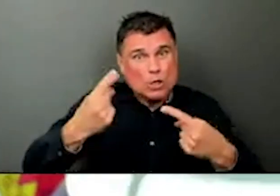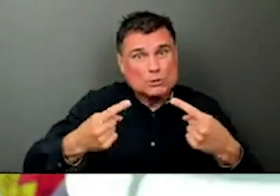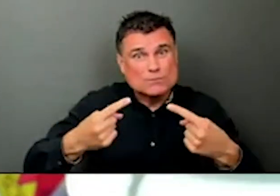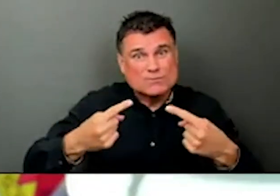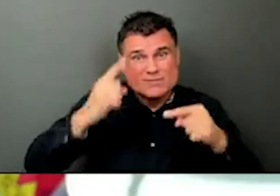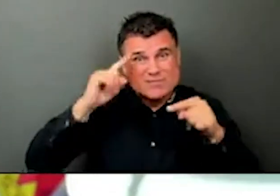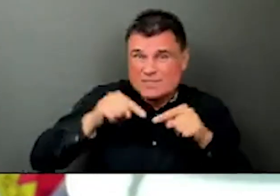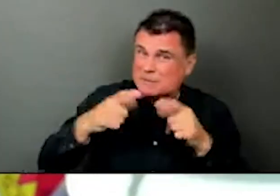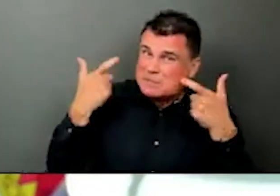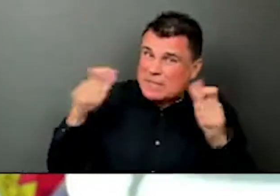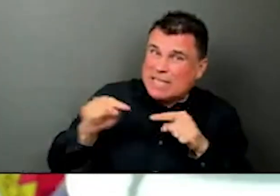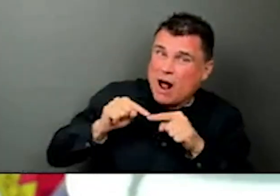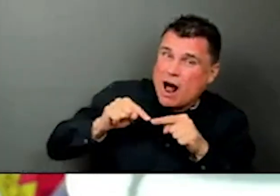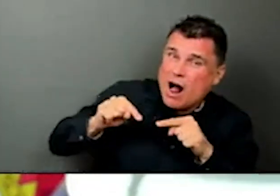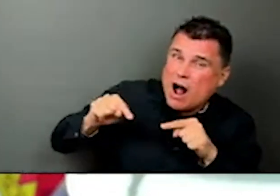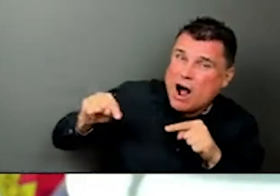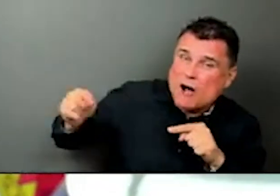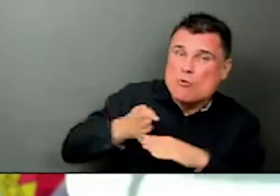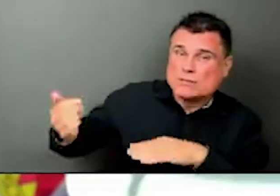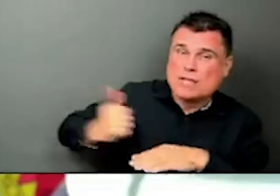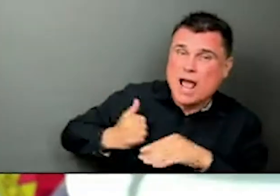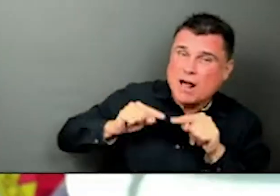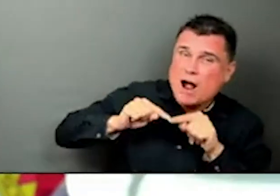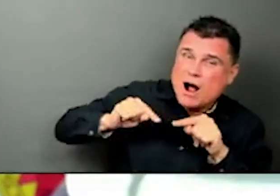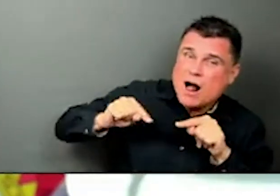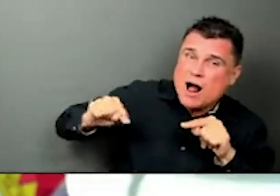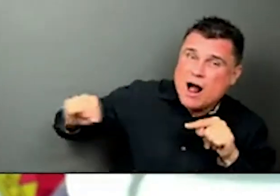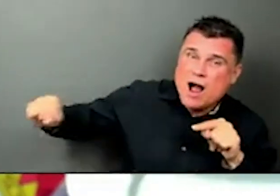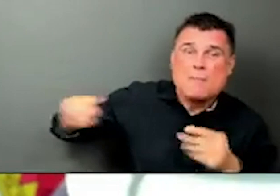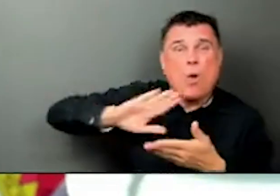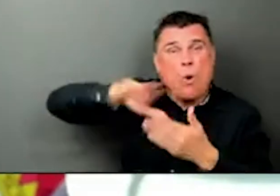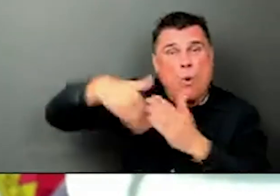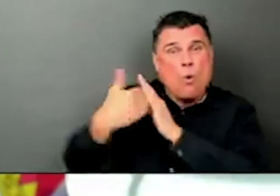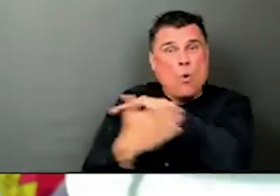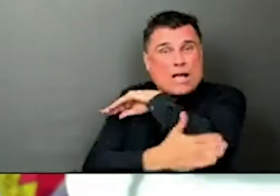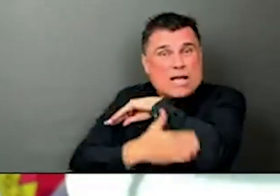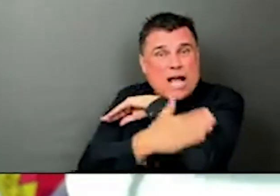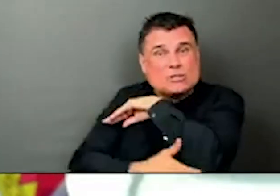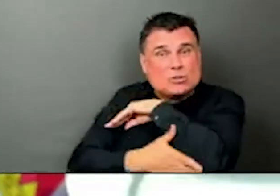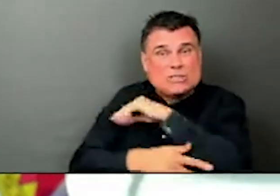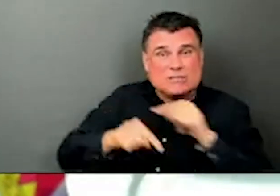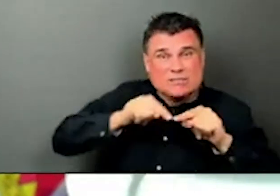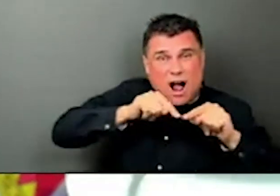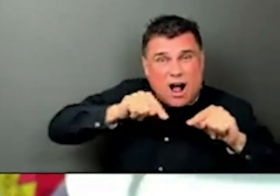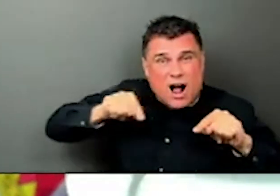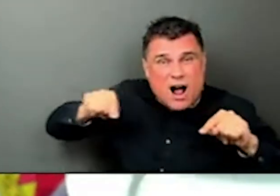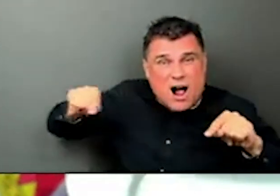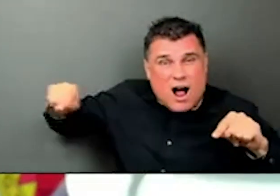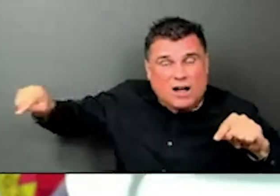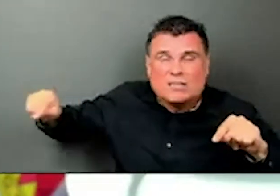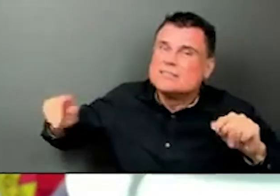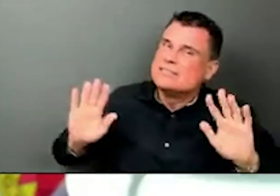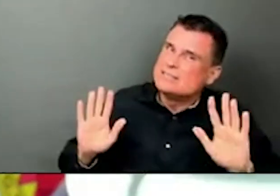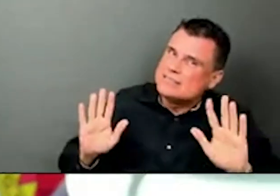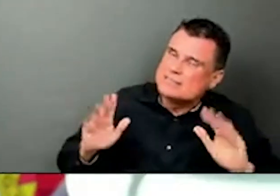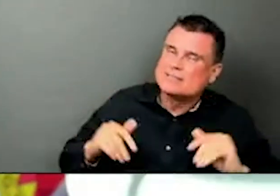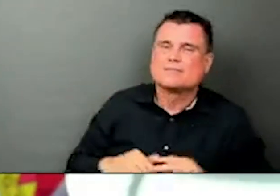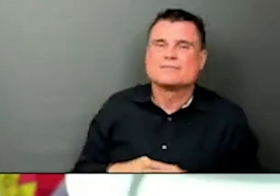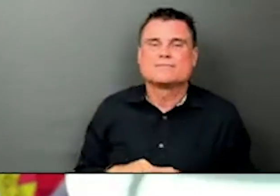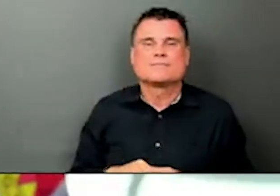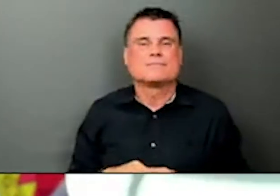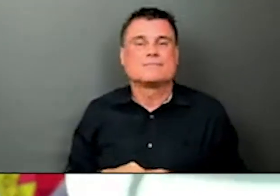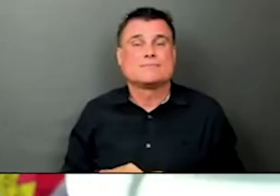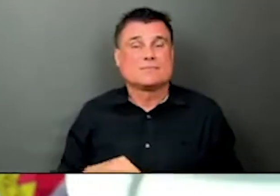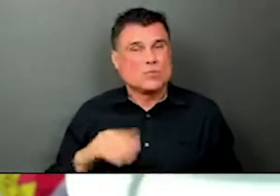that we discuss with our federal colleagues. And the decision will take into consideration things like the rate of